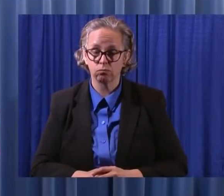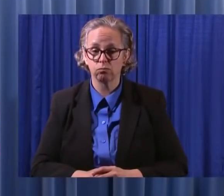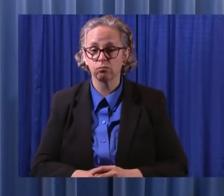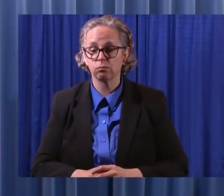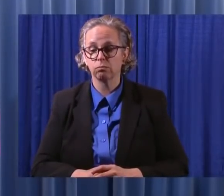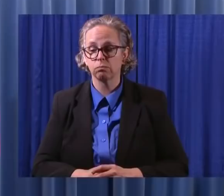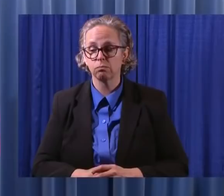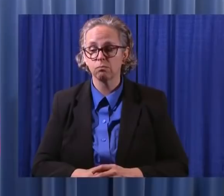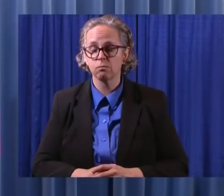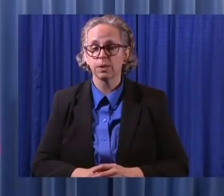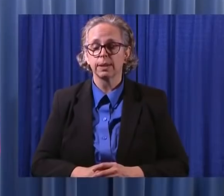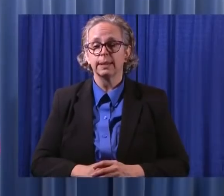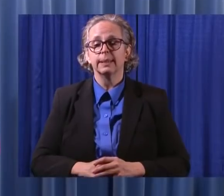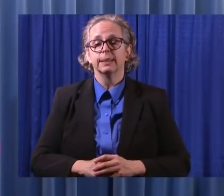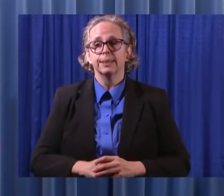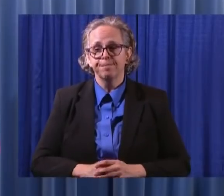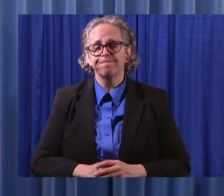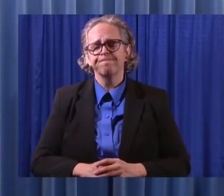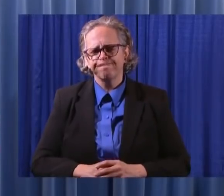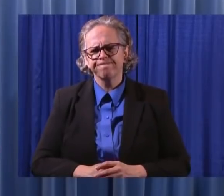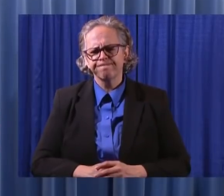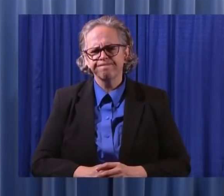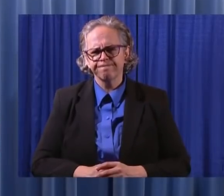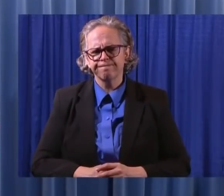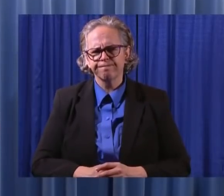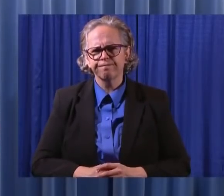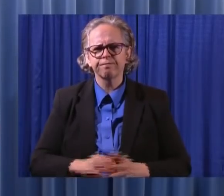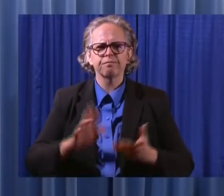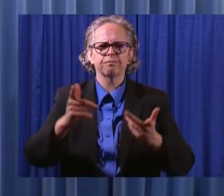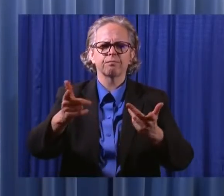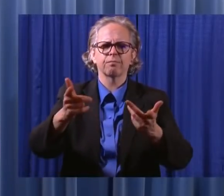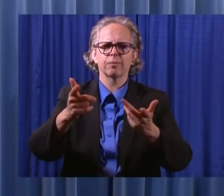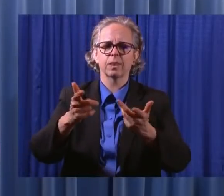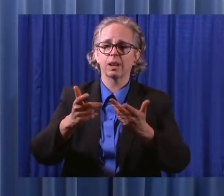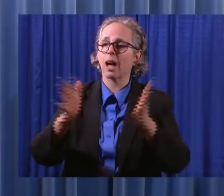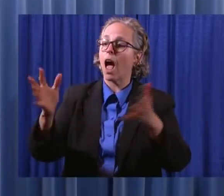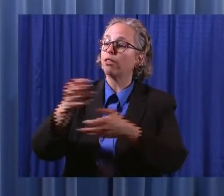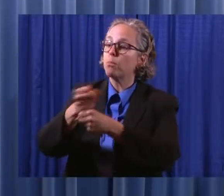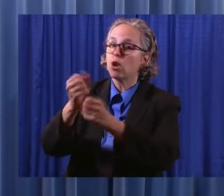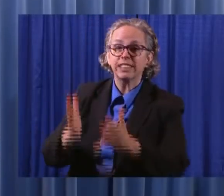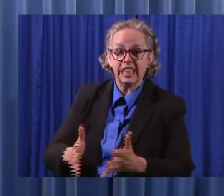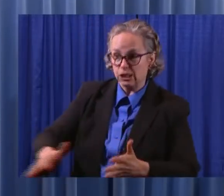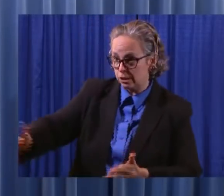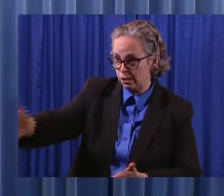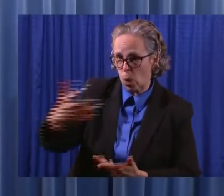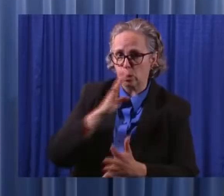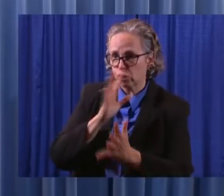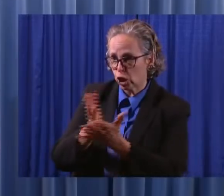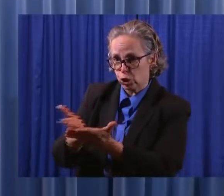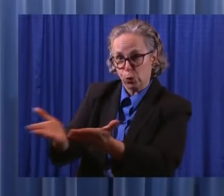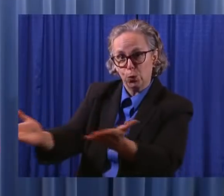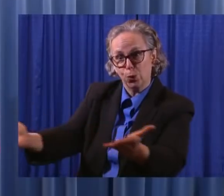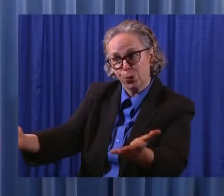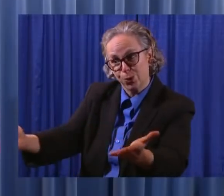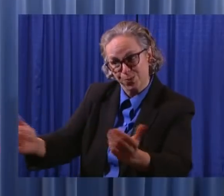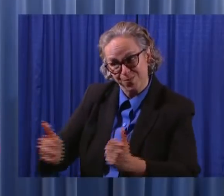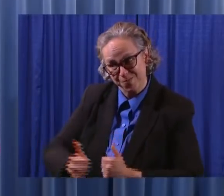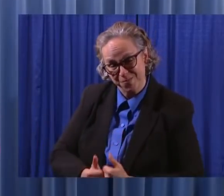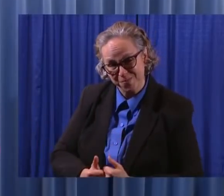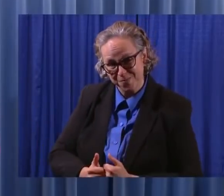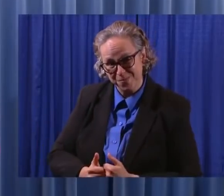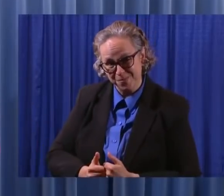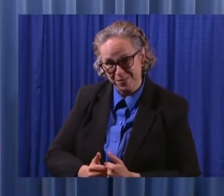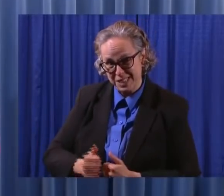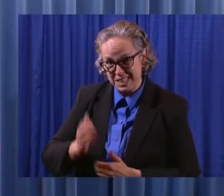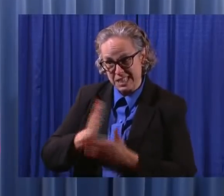Let me also say to the protesters, all the protesters, some of you were wearing masks, some